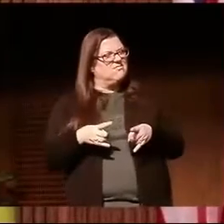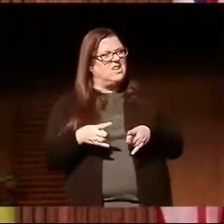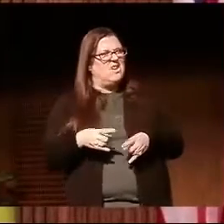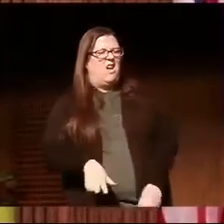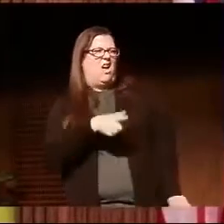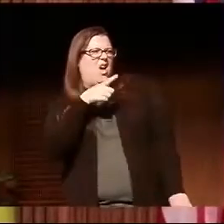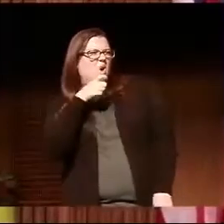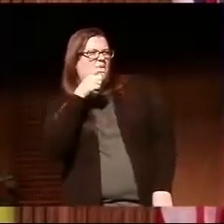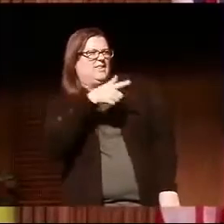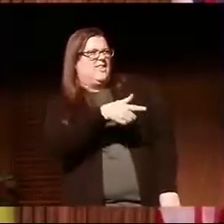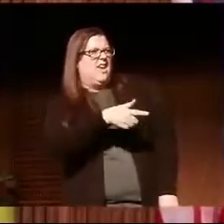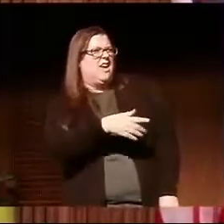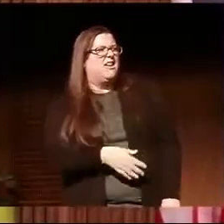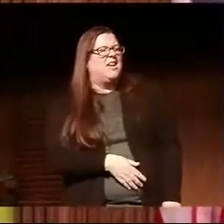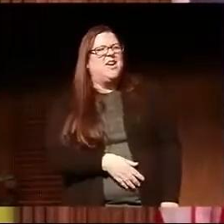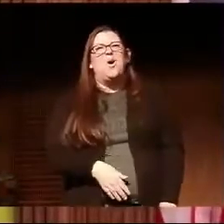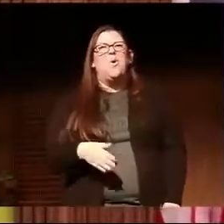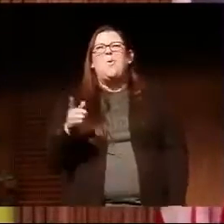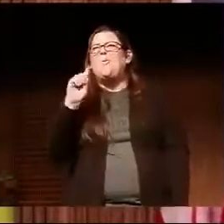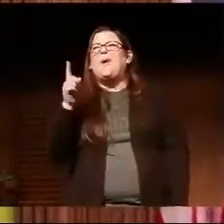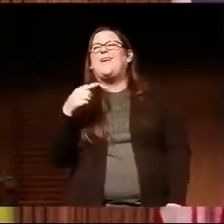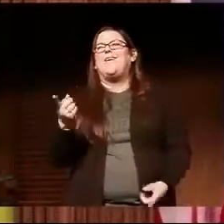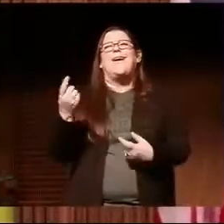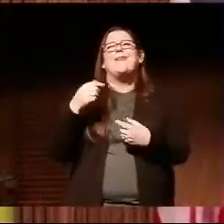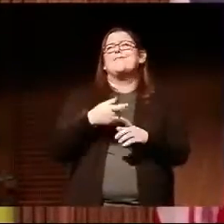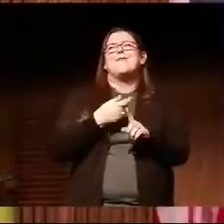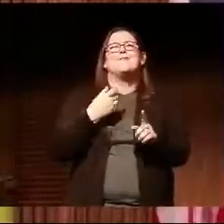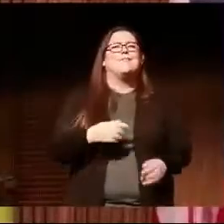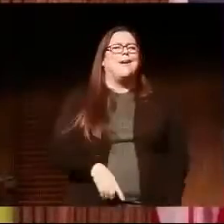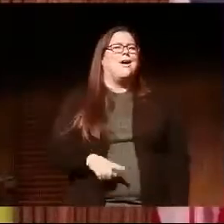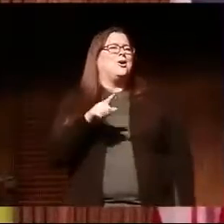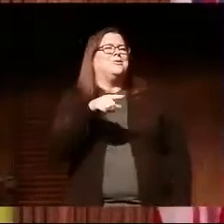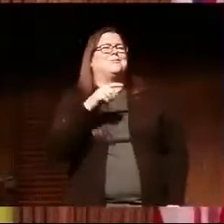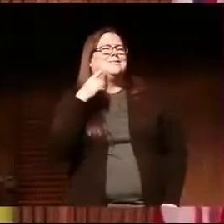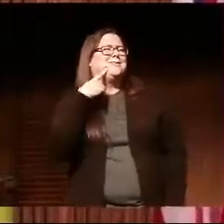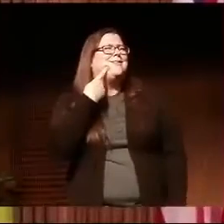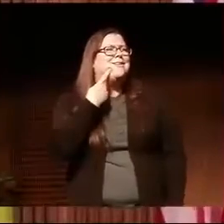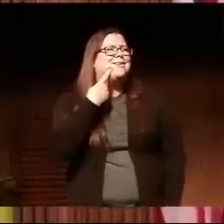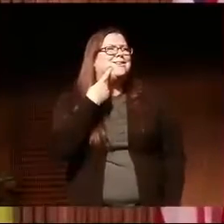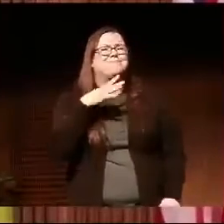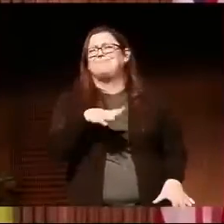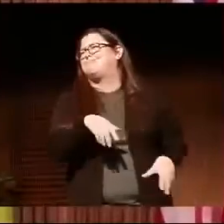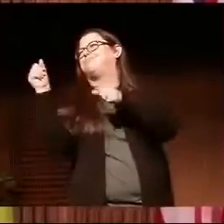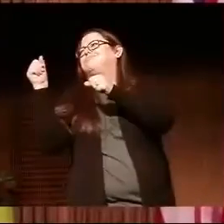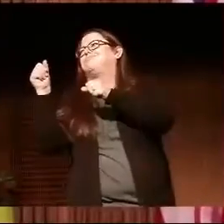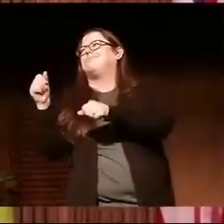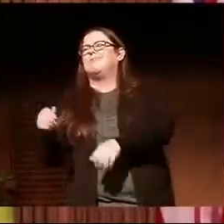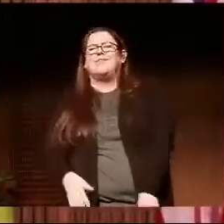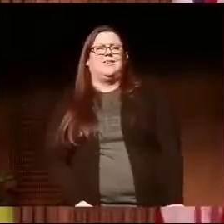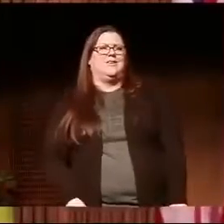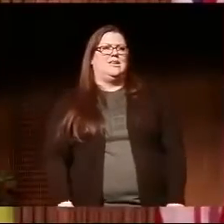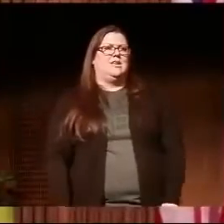Who is this guy? Where'd you get him? Serious? Get him out of here.